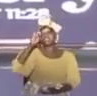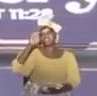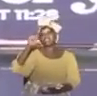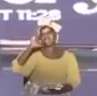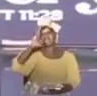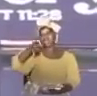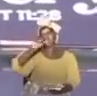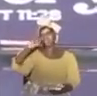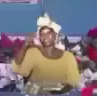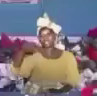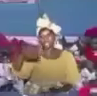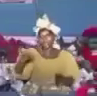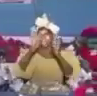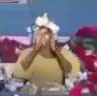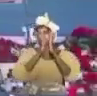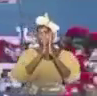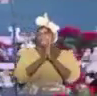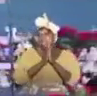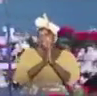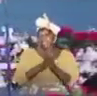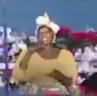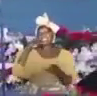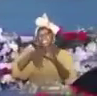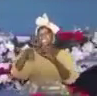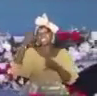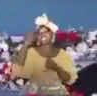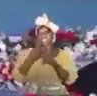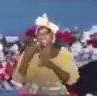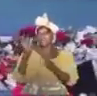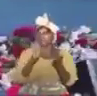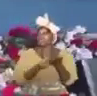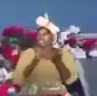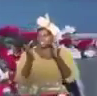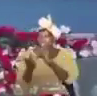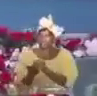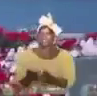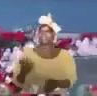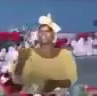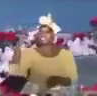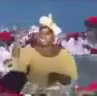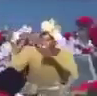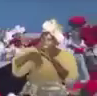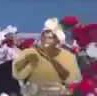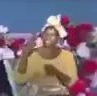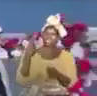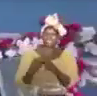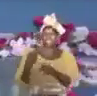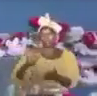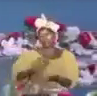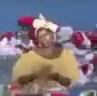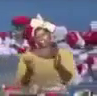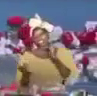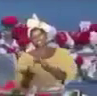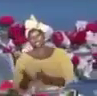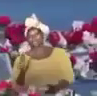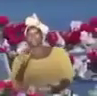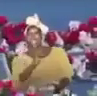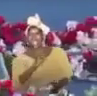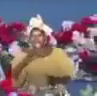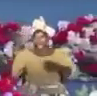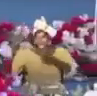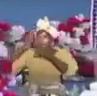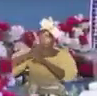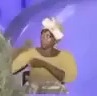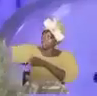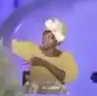says, yet he prayed. Say in the name of Jesus. One more time, in the name of Jesus, I obtain grace to